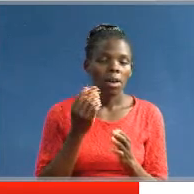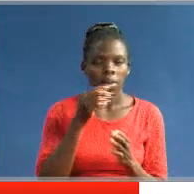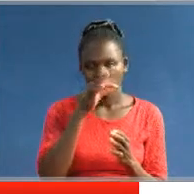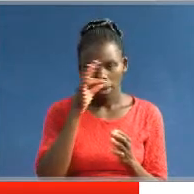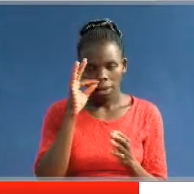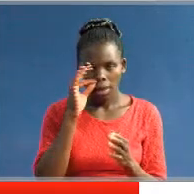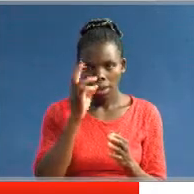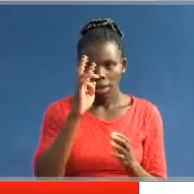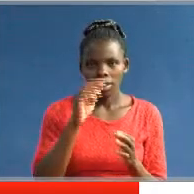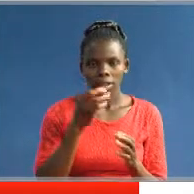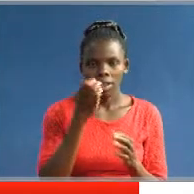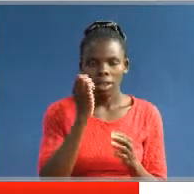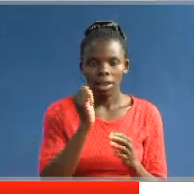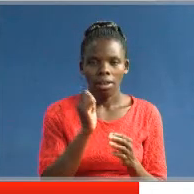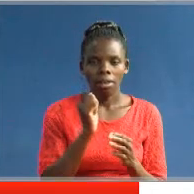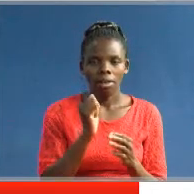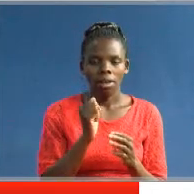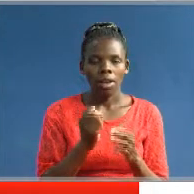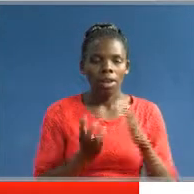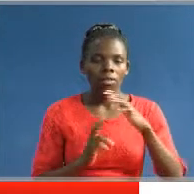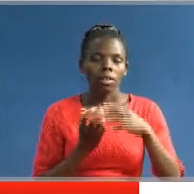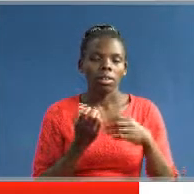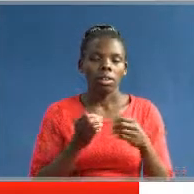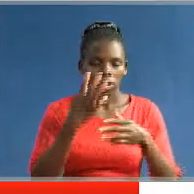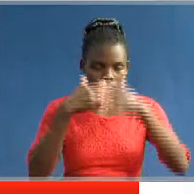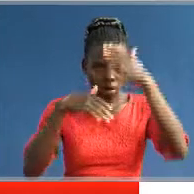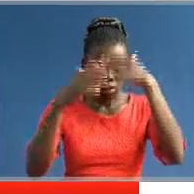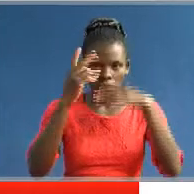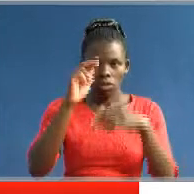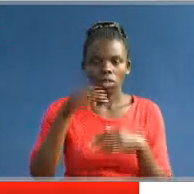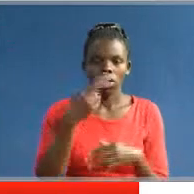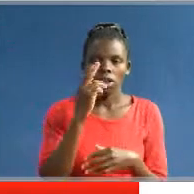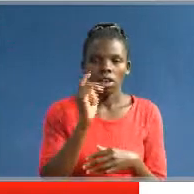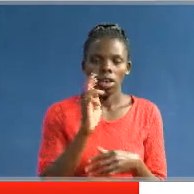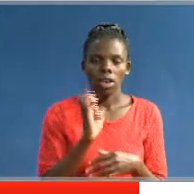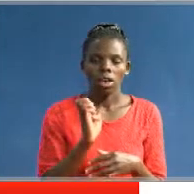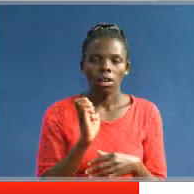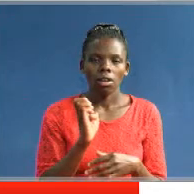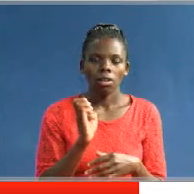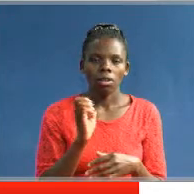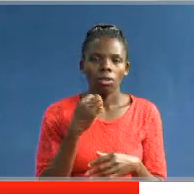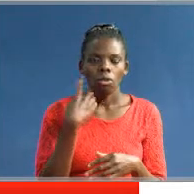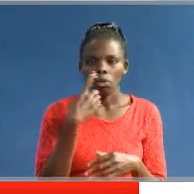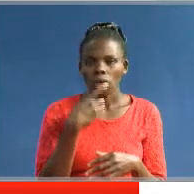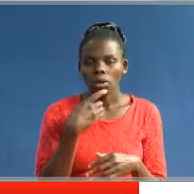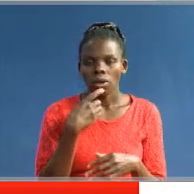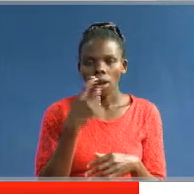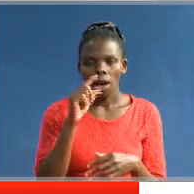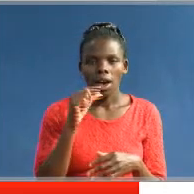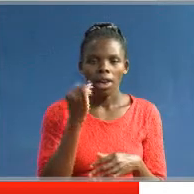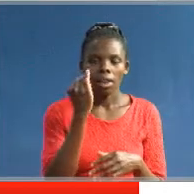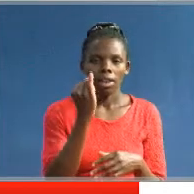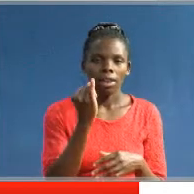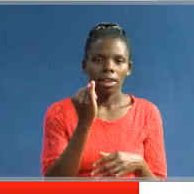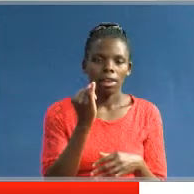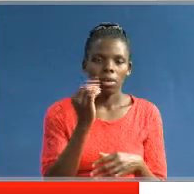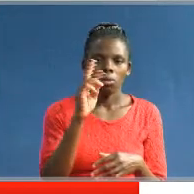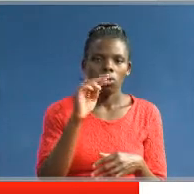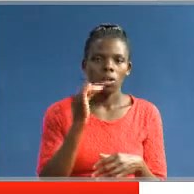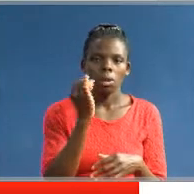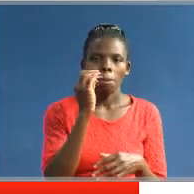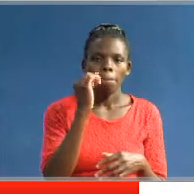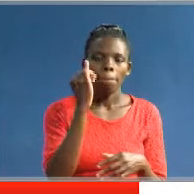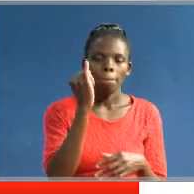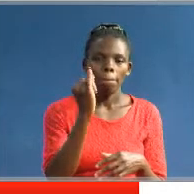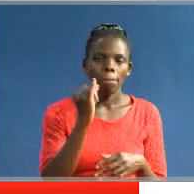Esther Murugi, former Egerton Vice Chancellor James Toitek, Reginald Okumu, Hubi Ali Hassan, Alistair Murimi Motugi